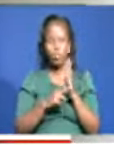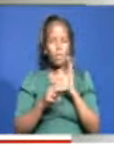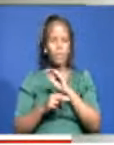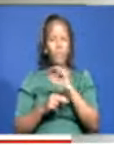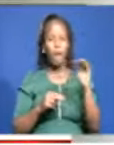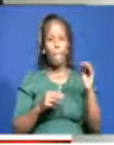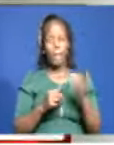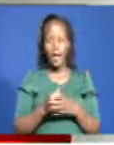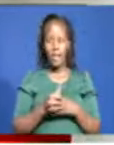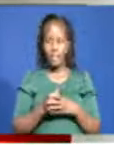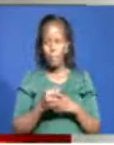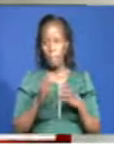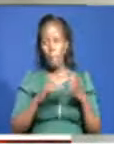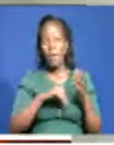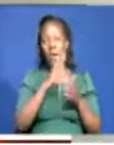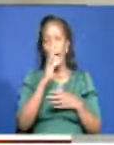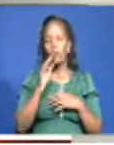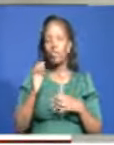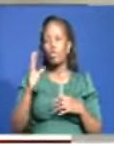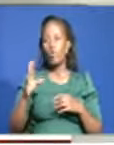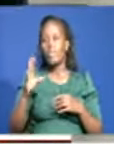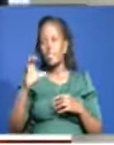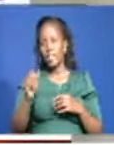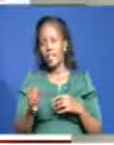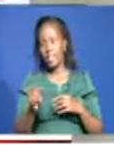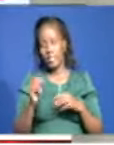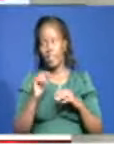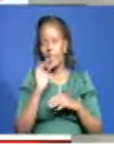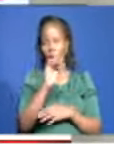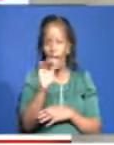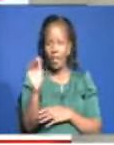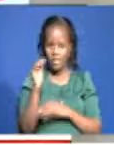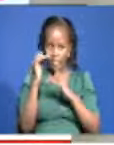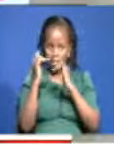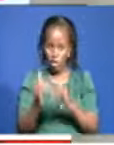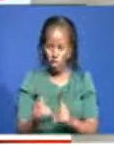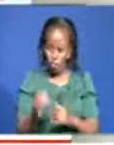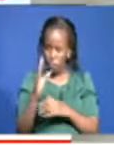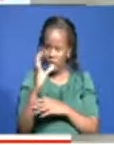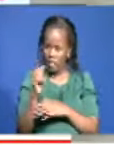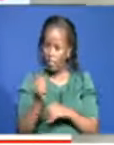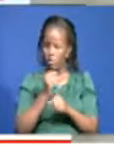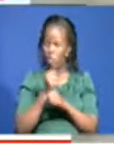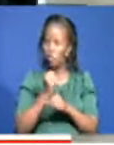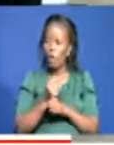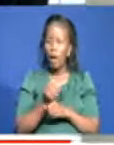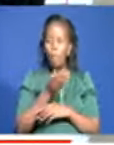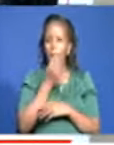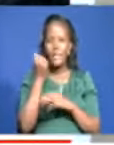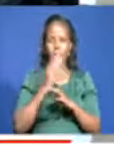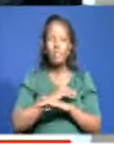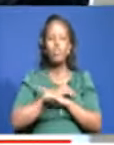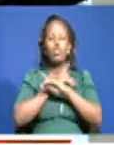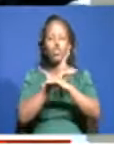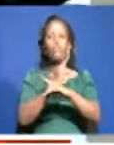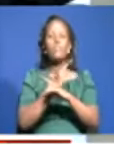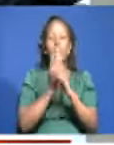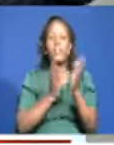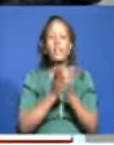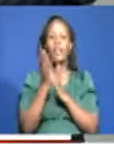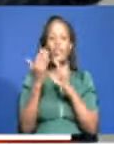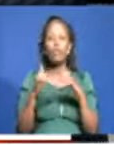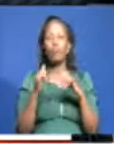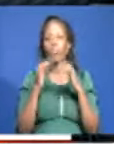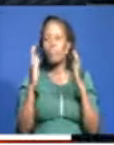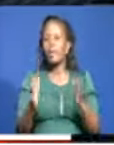Outgoing Cabinet Secretary Amina Mohamed urged Ababu to do his best to defend the rights of players and not to hesitate to